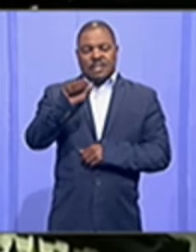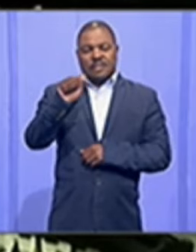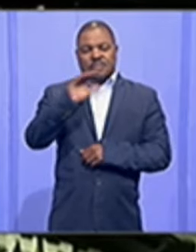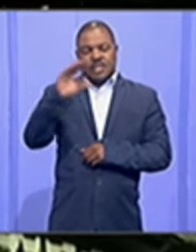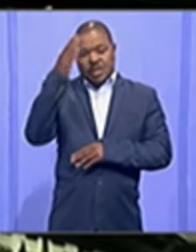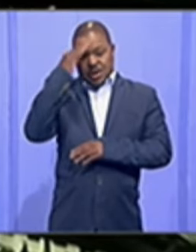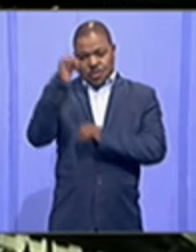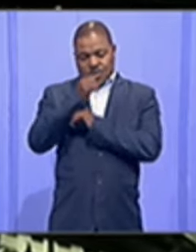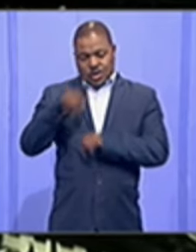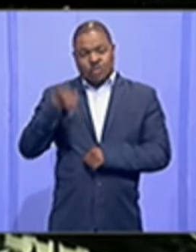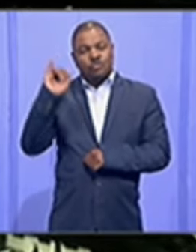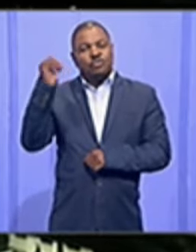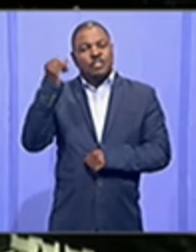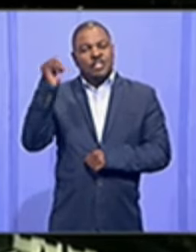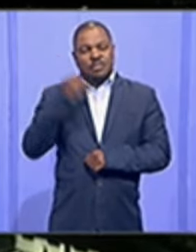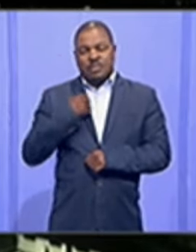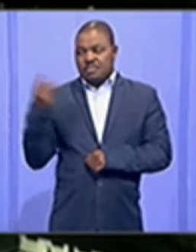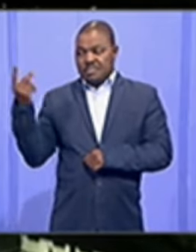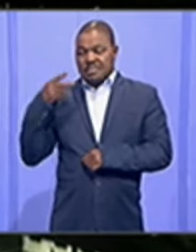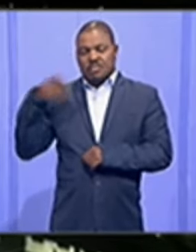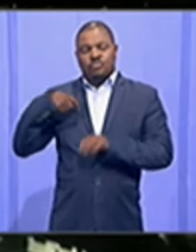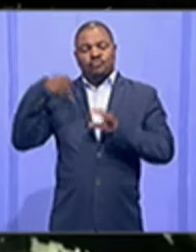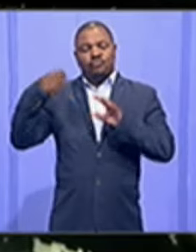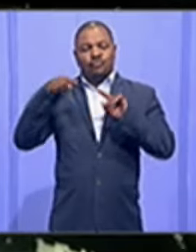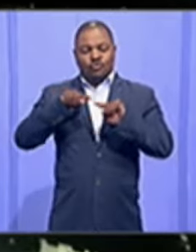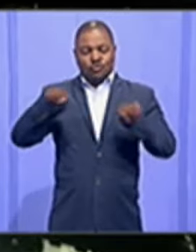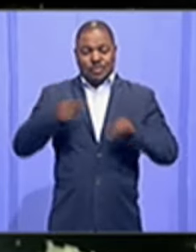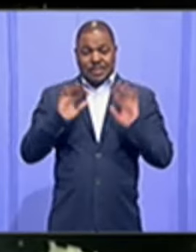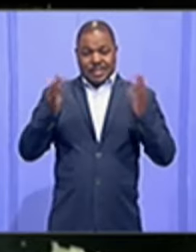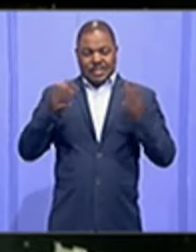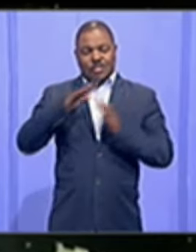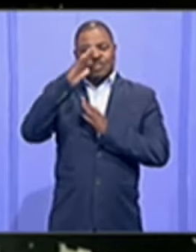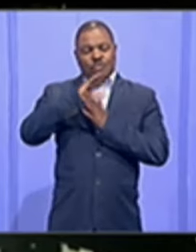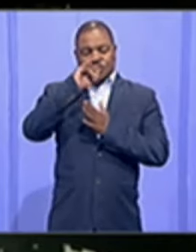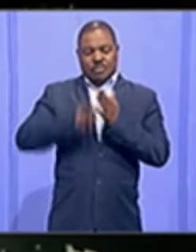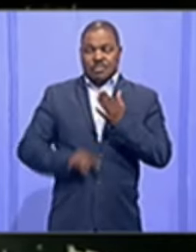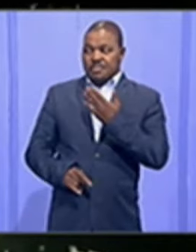Park Johannesburg ra ga Charles Lega Studio 10 pele di tlhogotsa ditaba ke tsi.